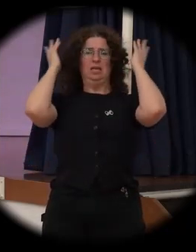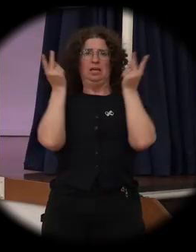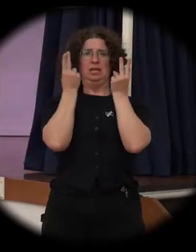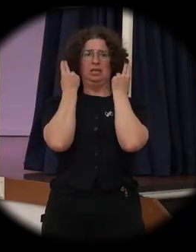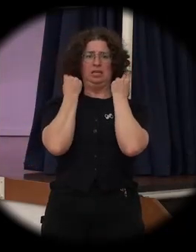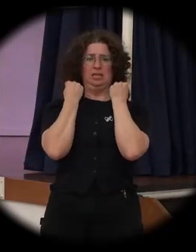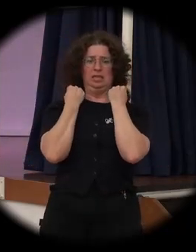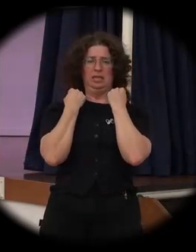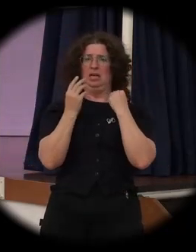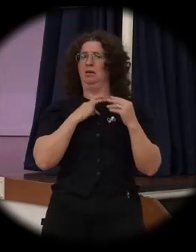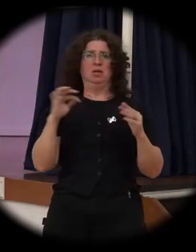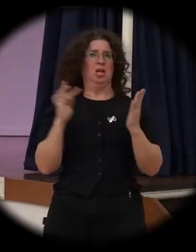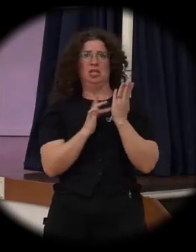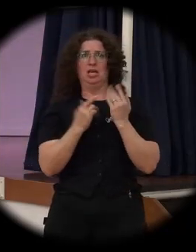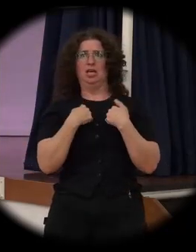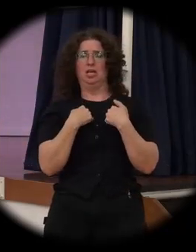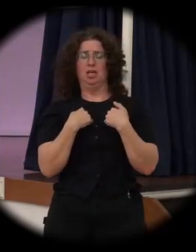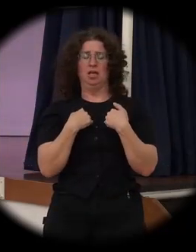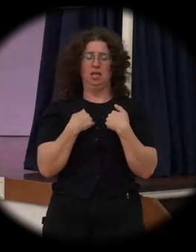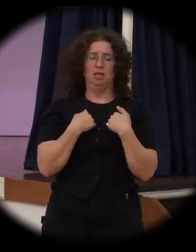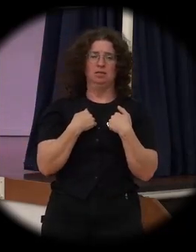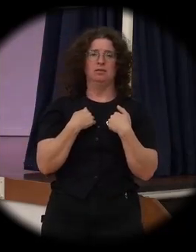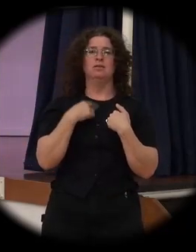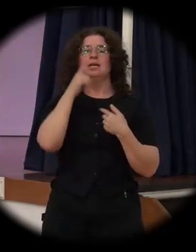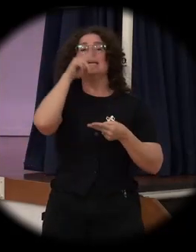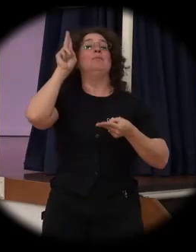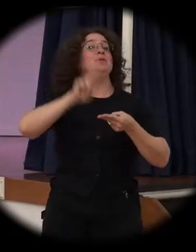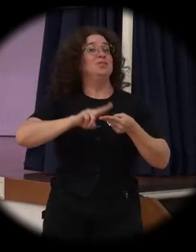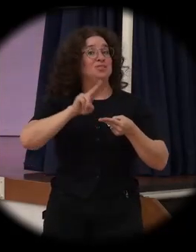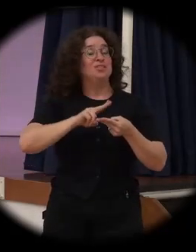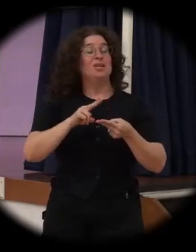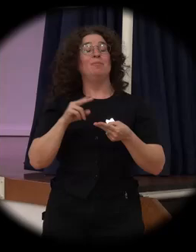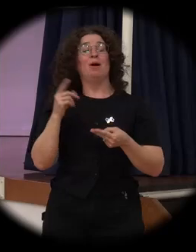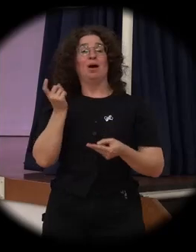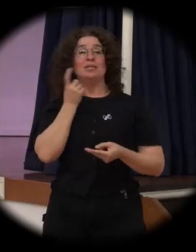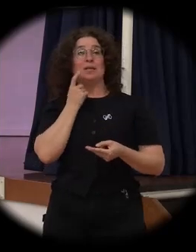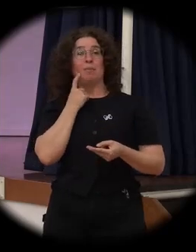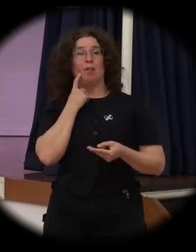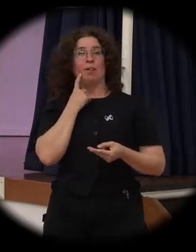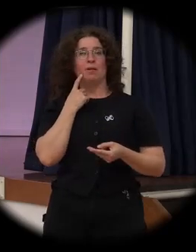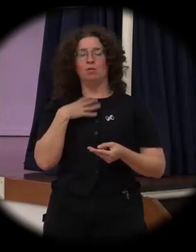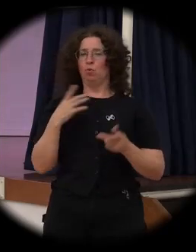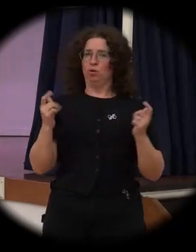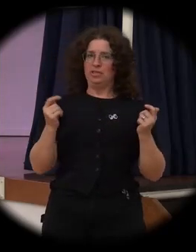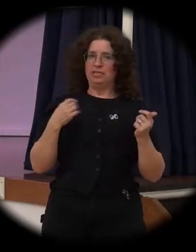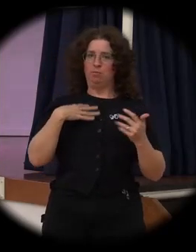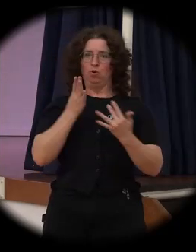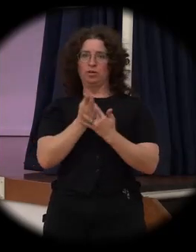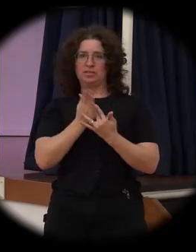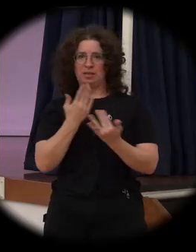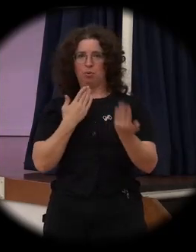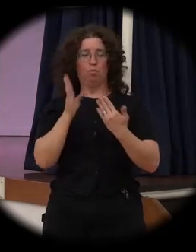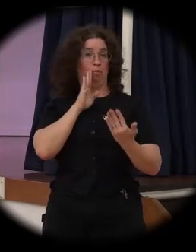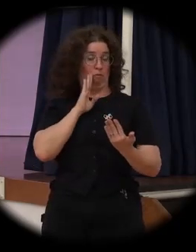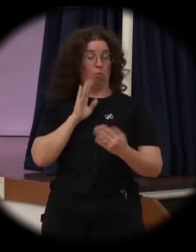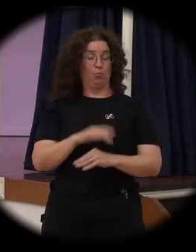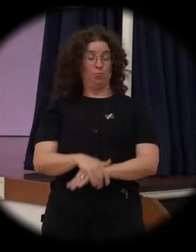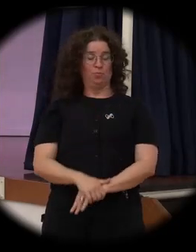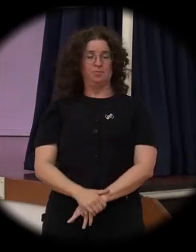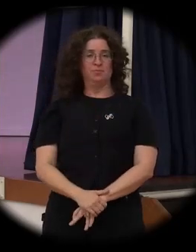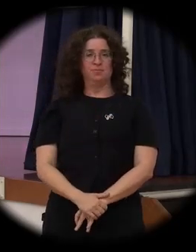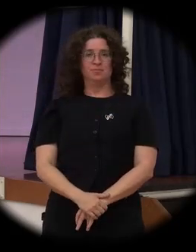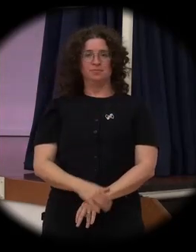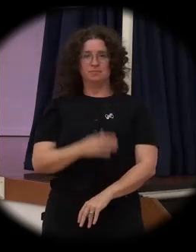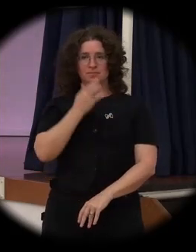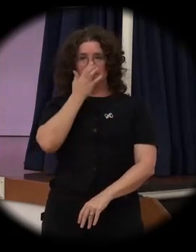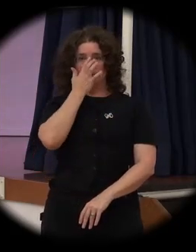consider yourself a very technical person, it can be cheaper and simpler than you might think. It's now easier and more accessible than it's ever been before.